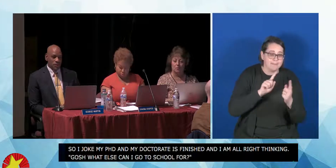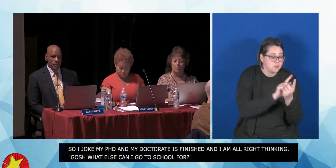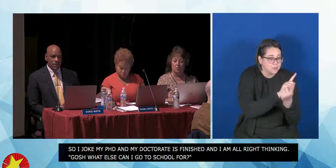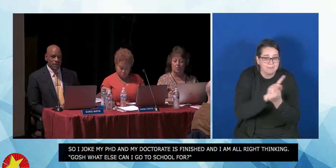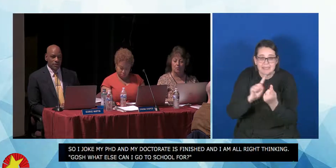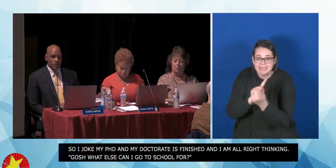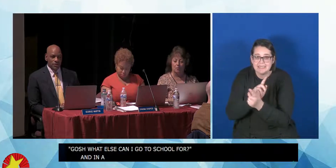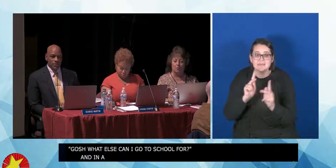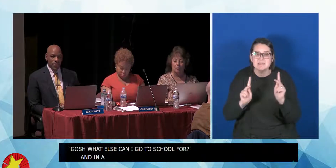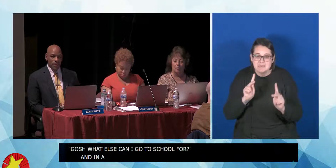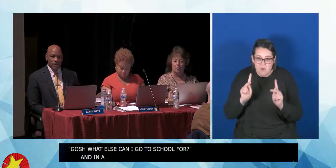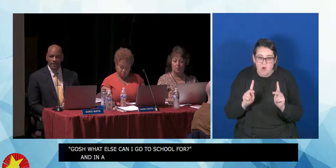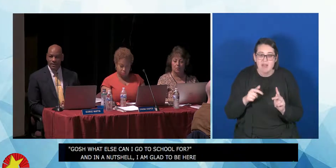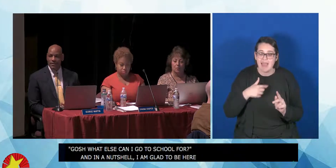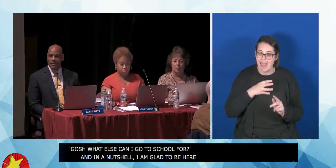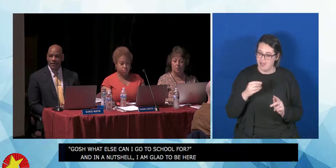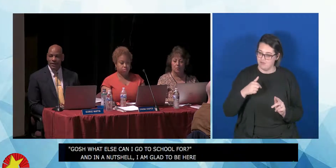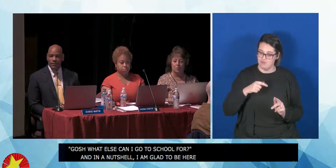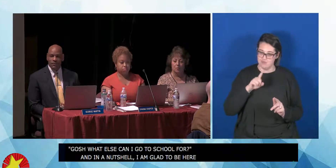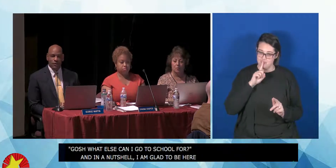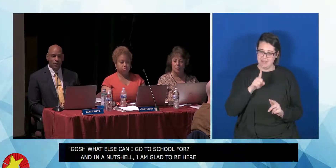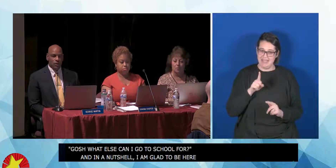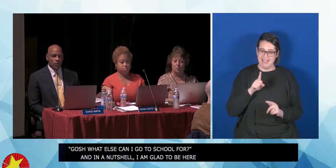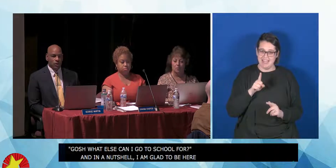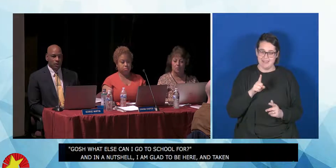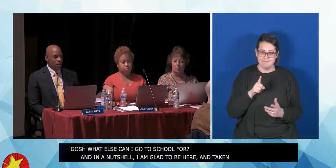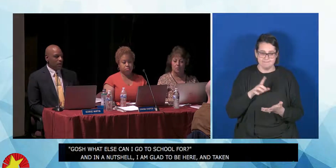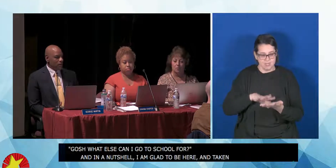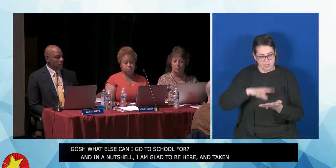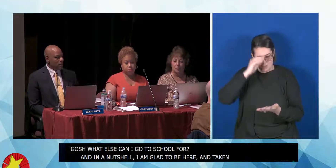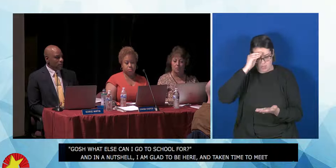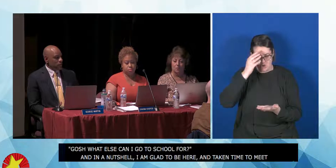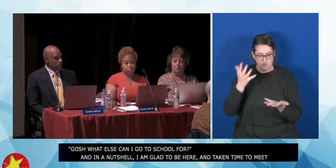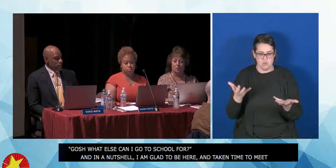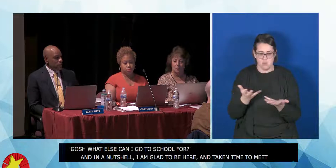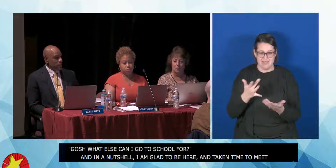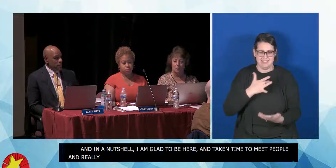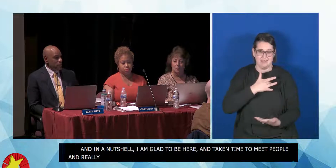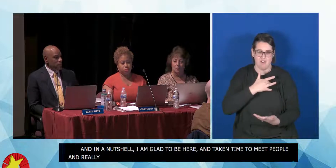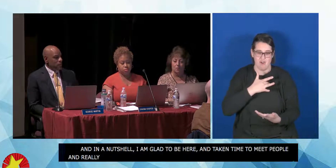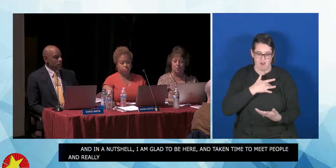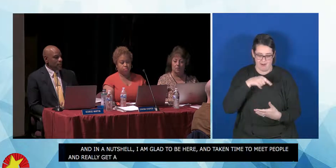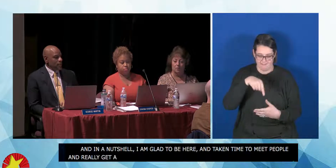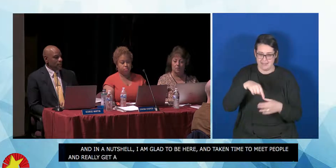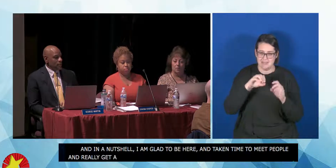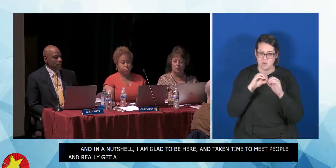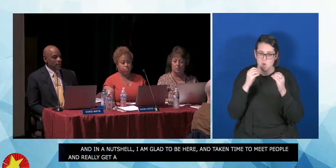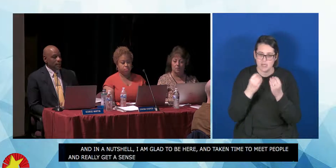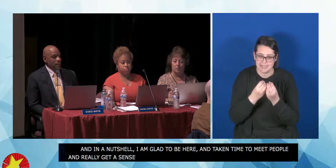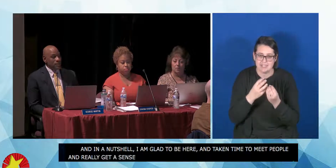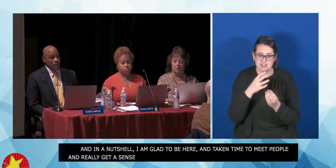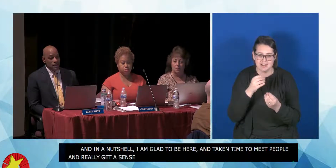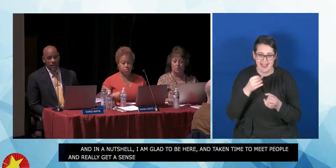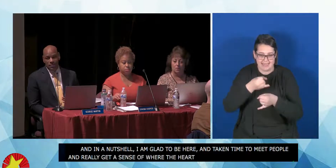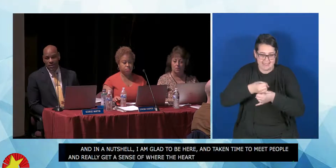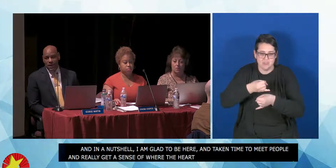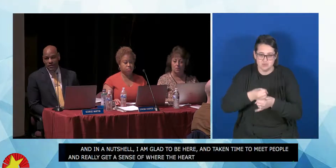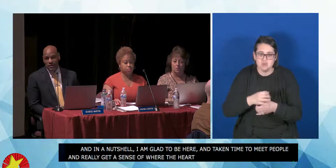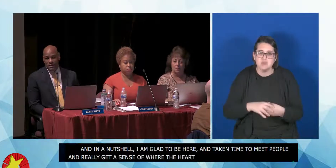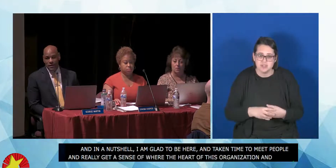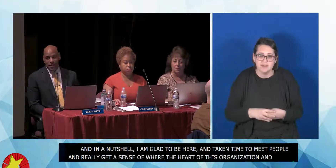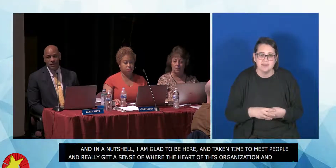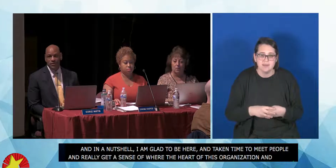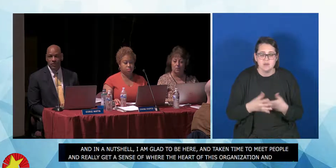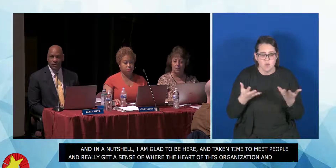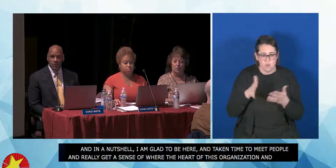to really just get a sense of where the heart of this organization and institution lies, to look at the